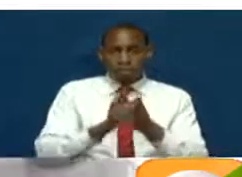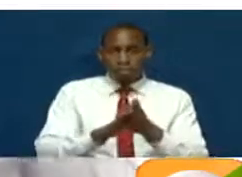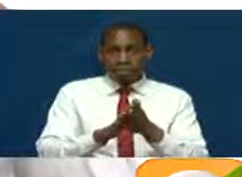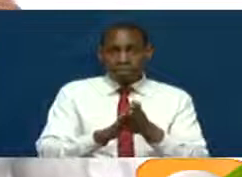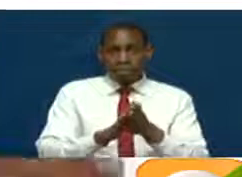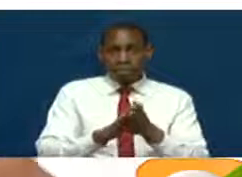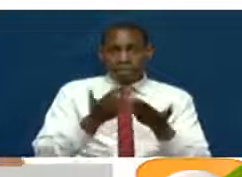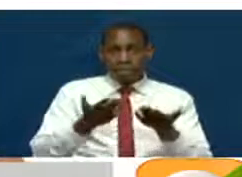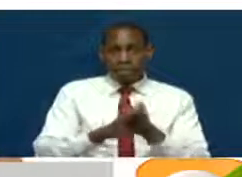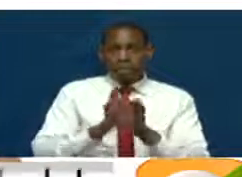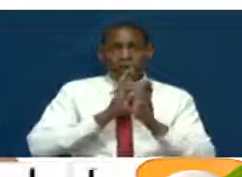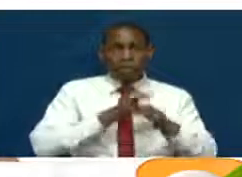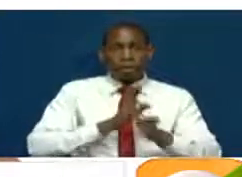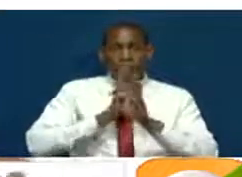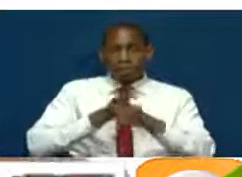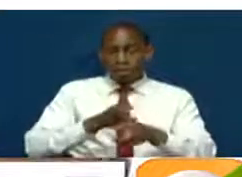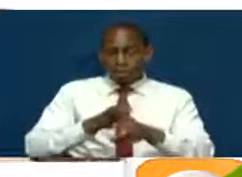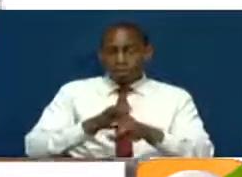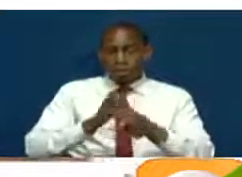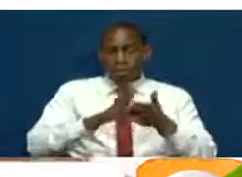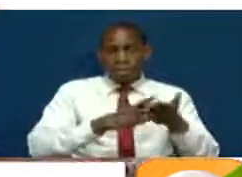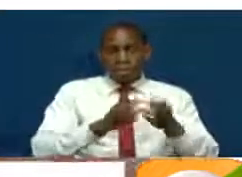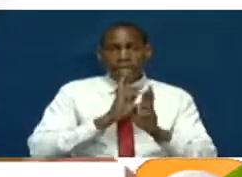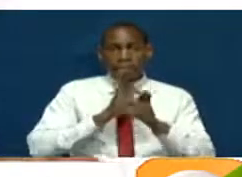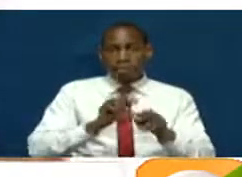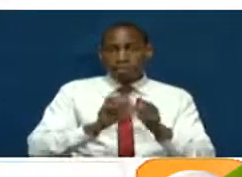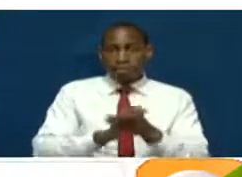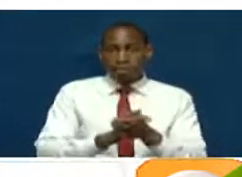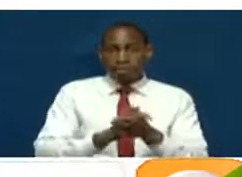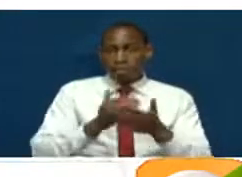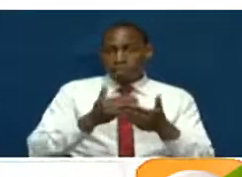form of reports, either reports that are